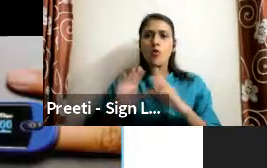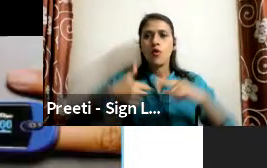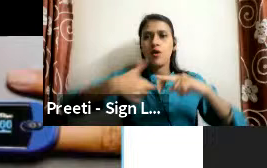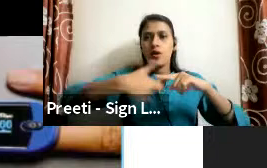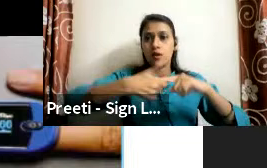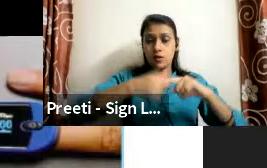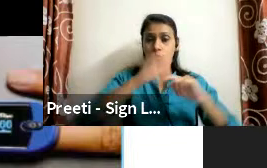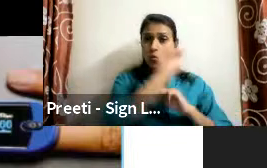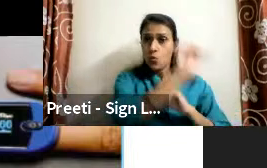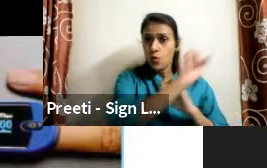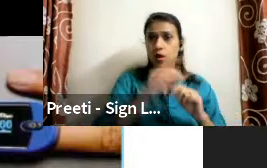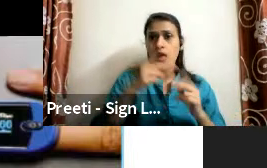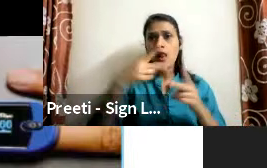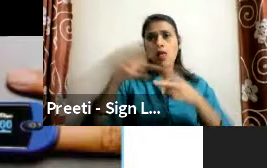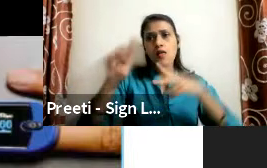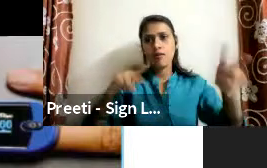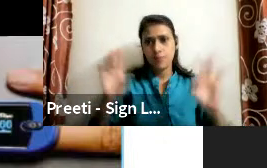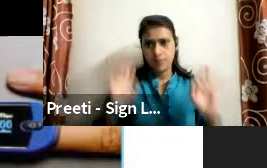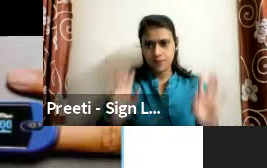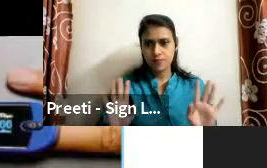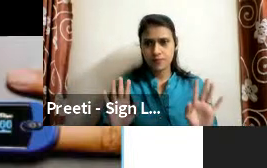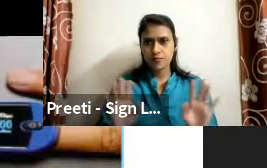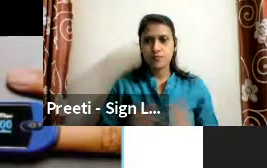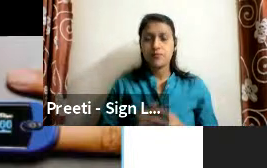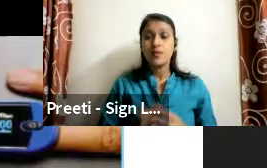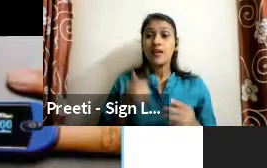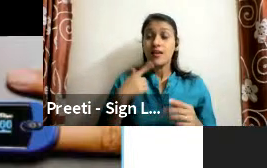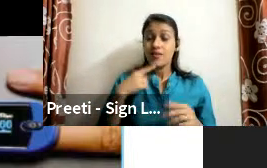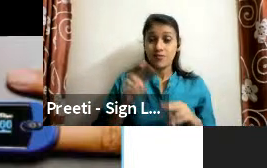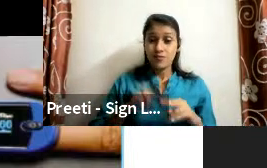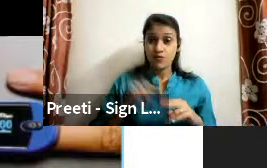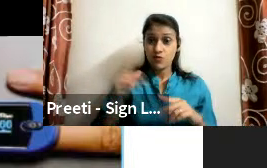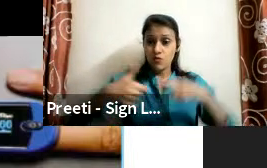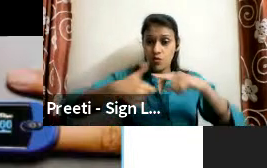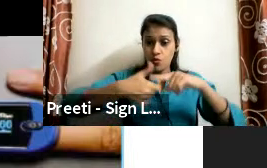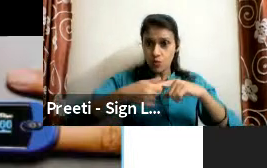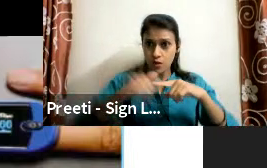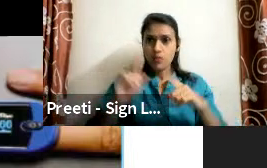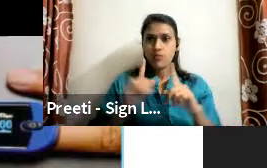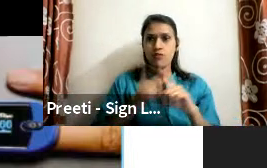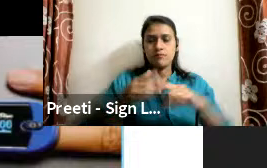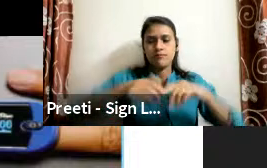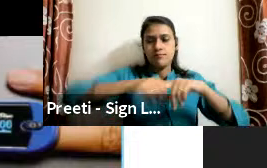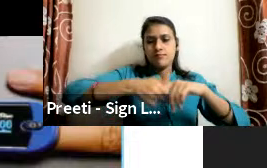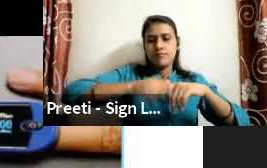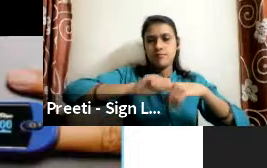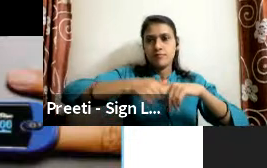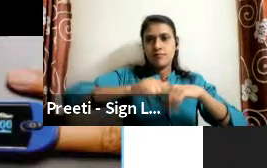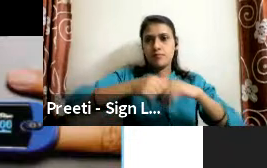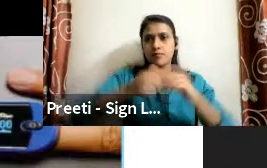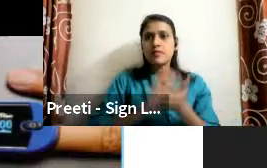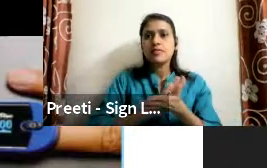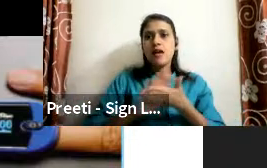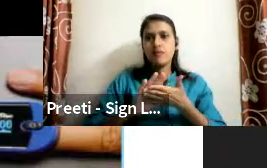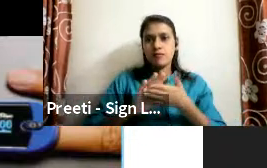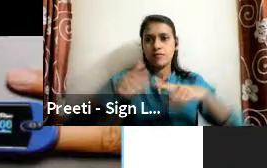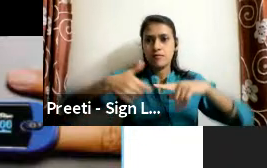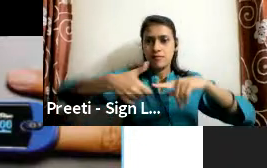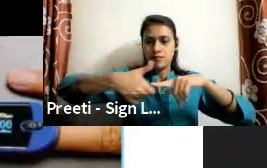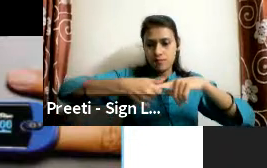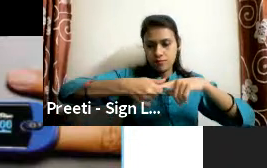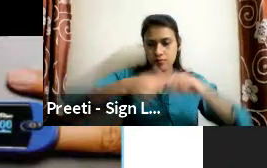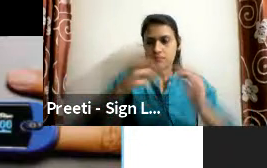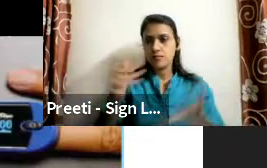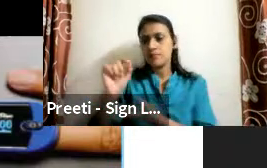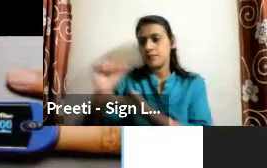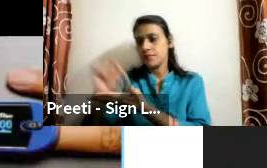is that you wipe your finger before using it. Once you've used it, taken the reading and recorded the